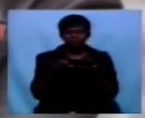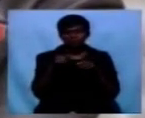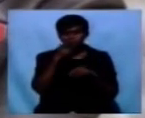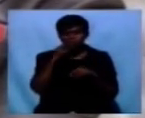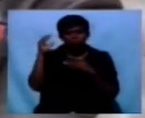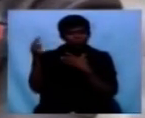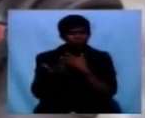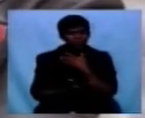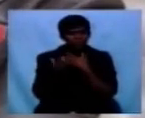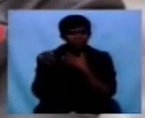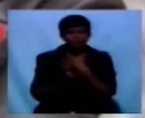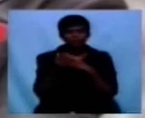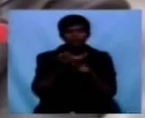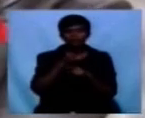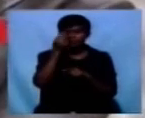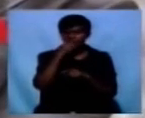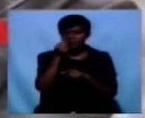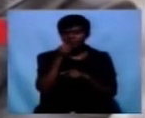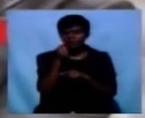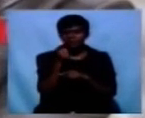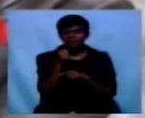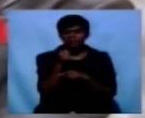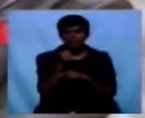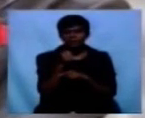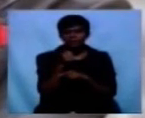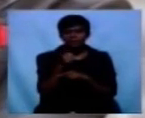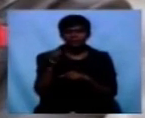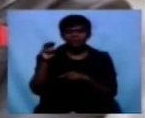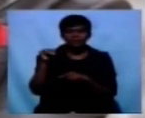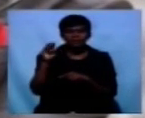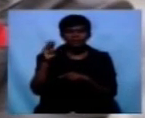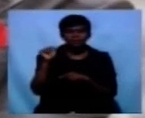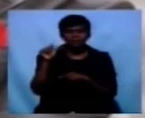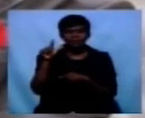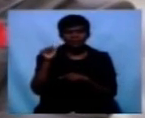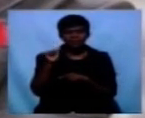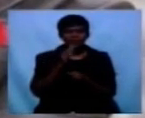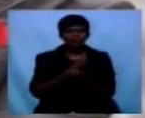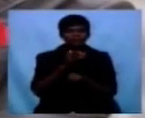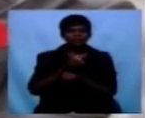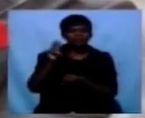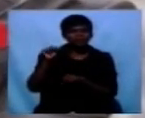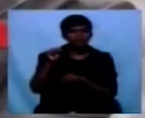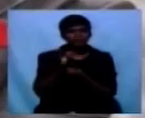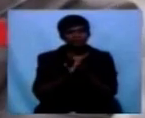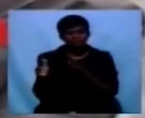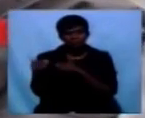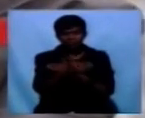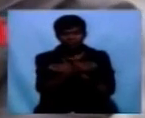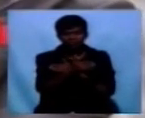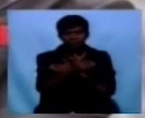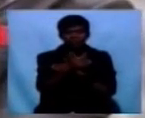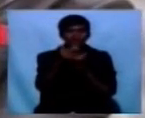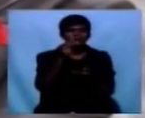coming from Tanzania, they will get to Mbala turnoff immediately after Nakonde. They will go into Mbala, come